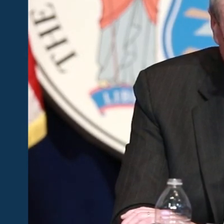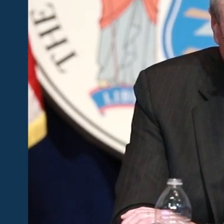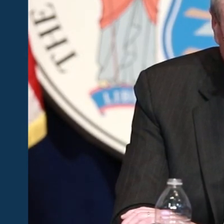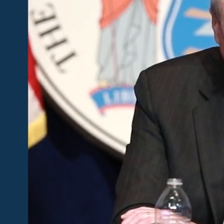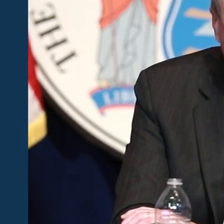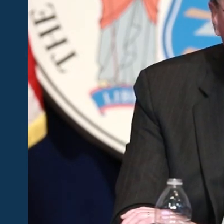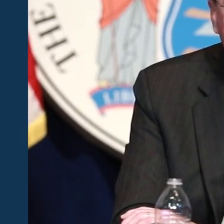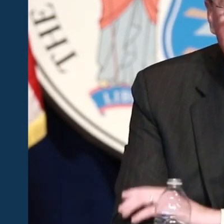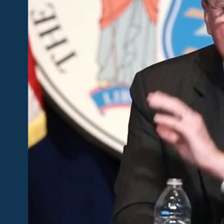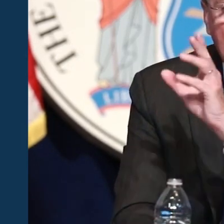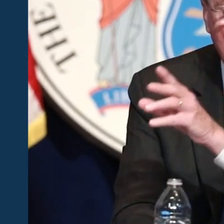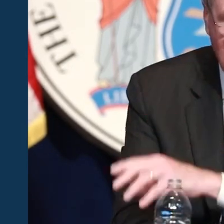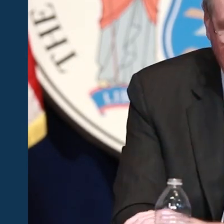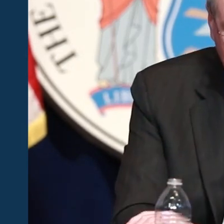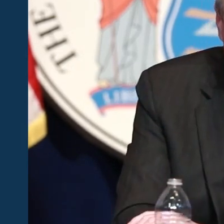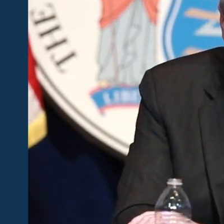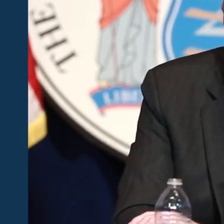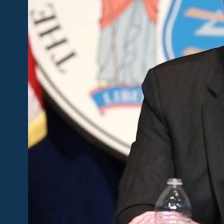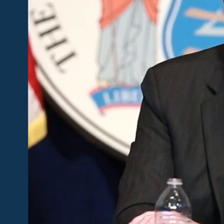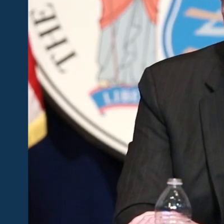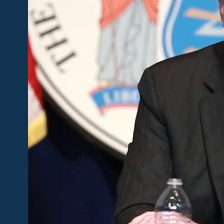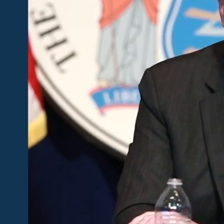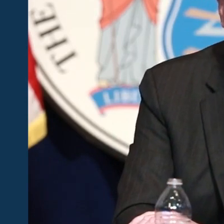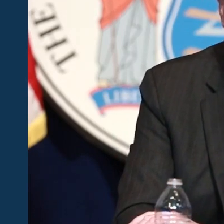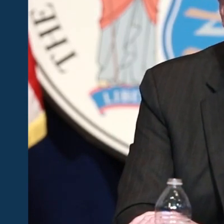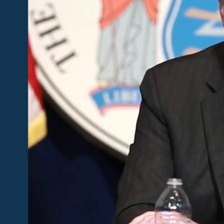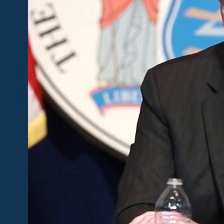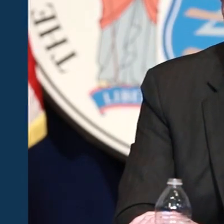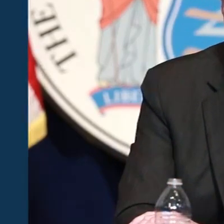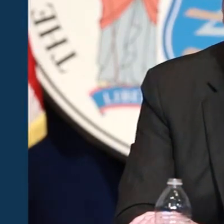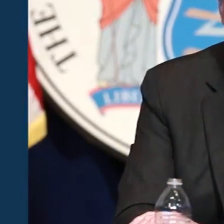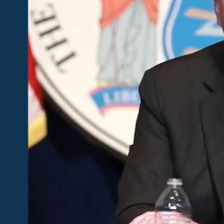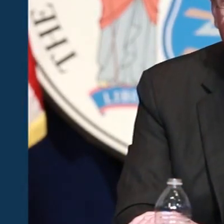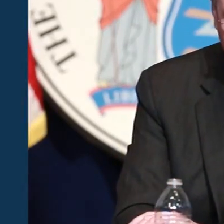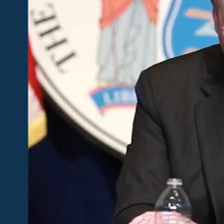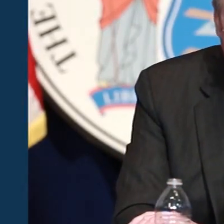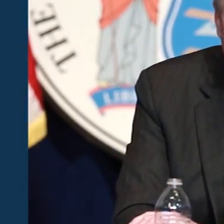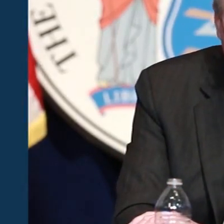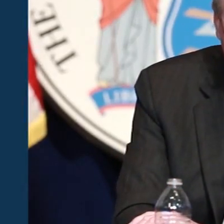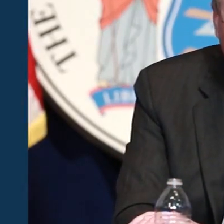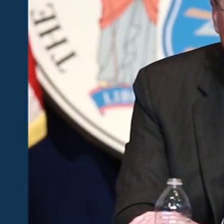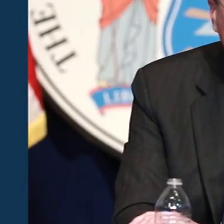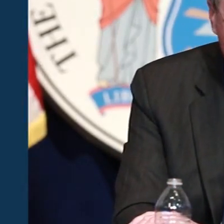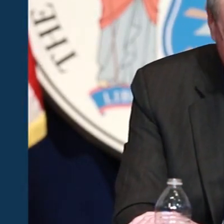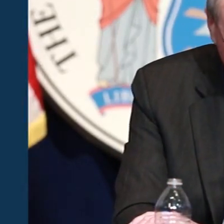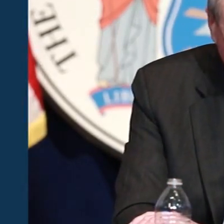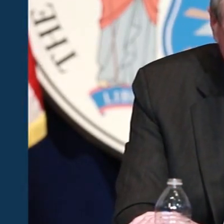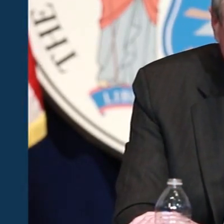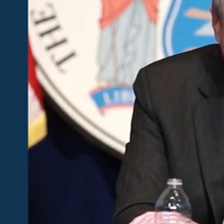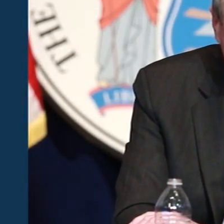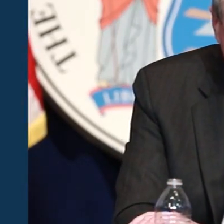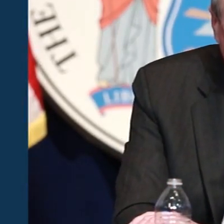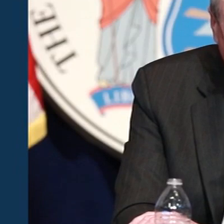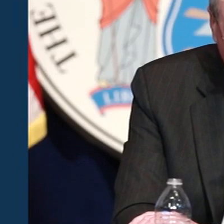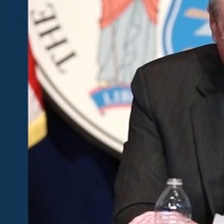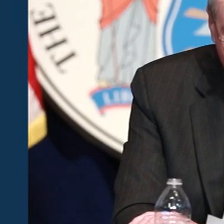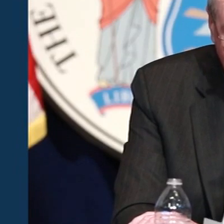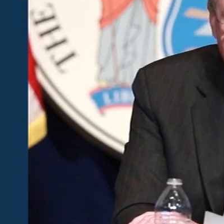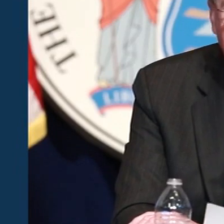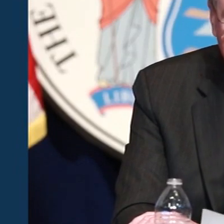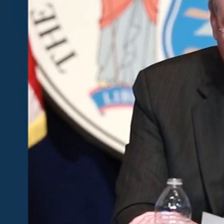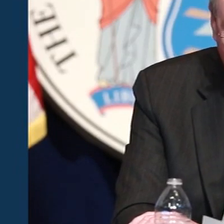all. To them and everyone stepping forward, NJ thanks you. Hashtag NJ thanks you. We know